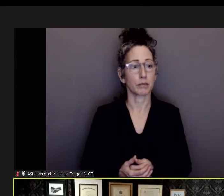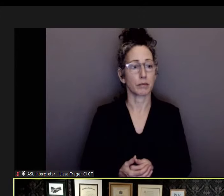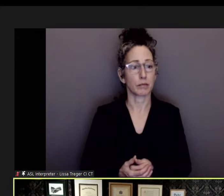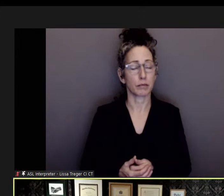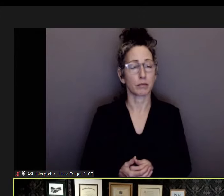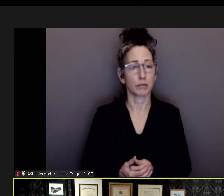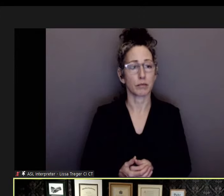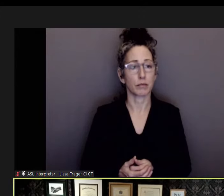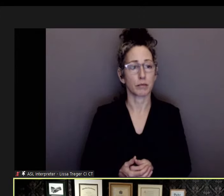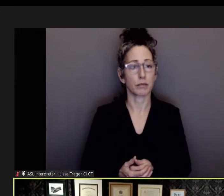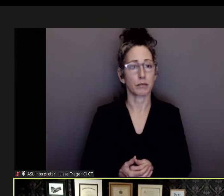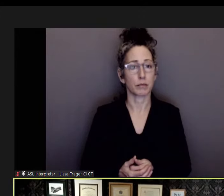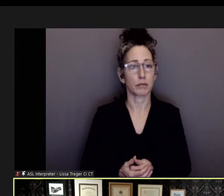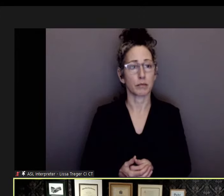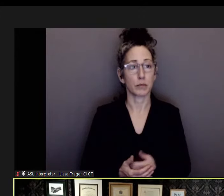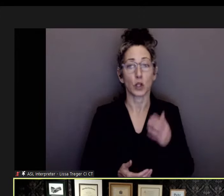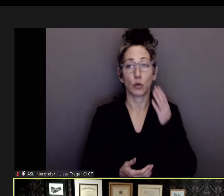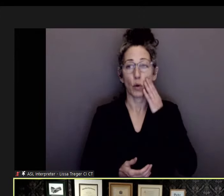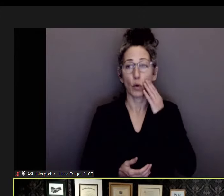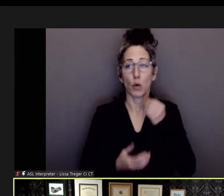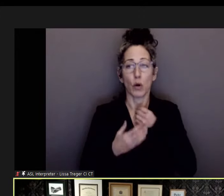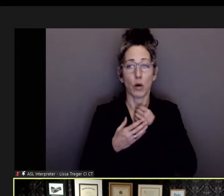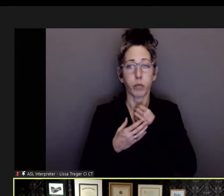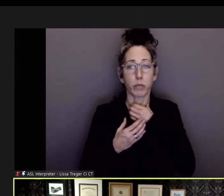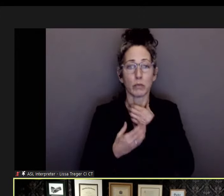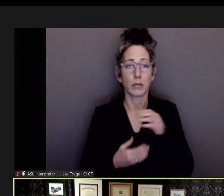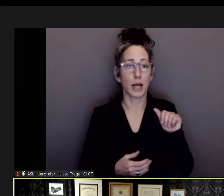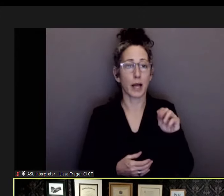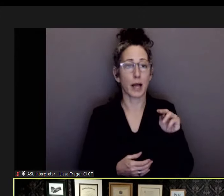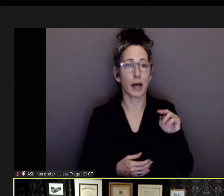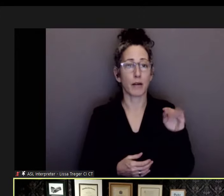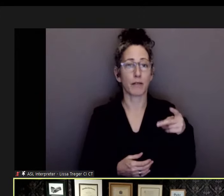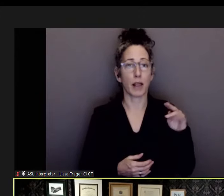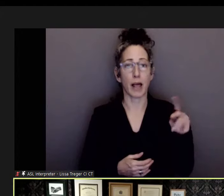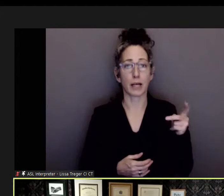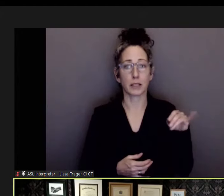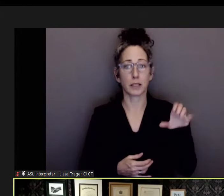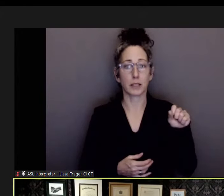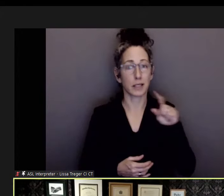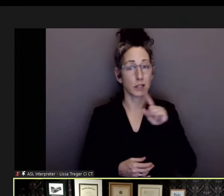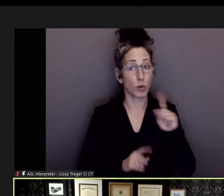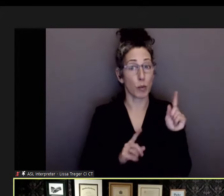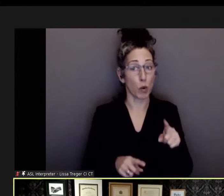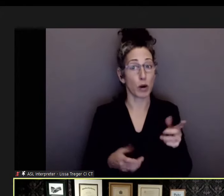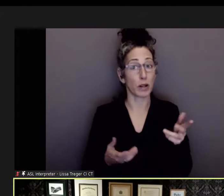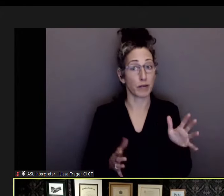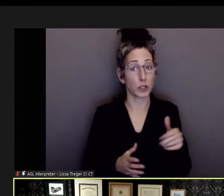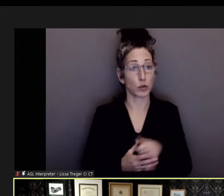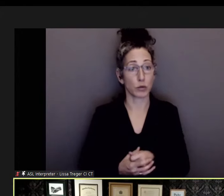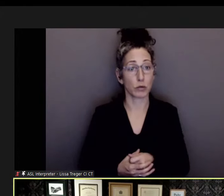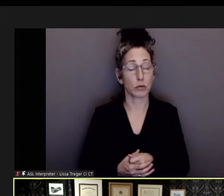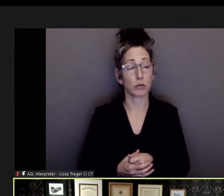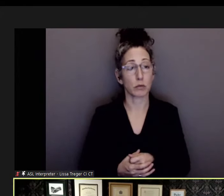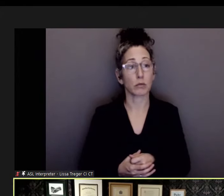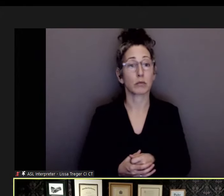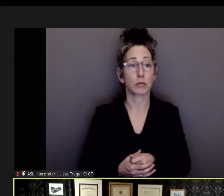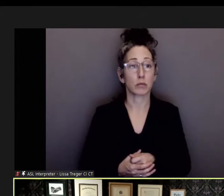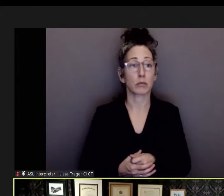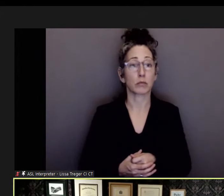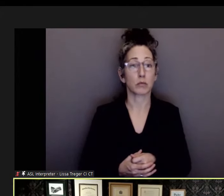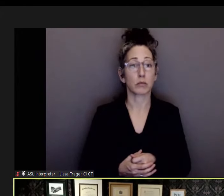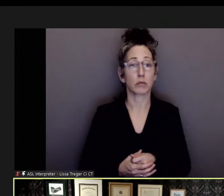We do know that anaphylaxis has been reported with the administration of the Moderna COVID-19 vaccine, and it's